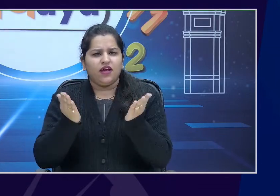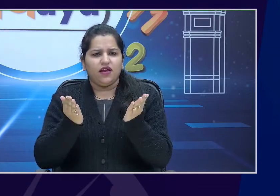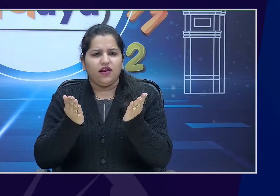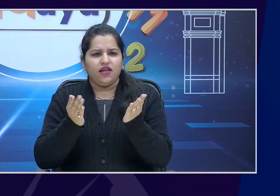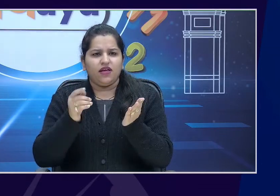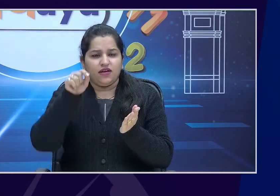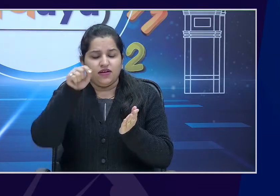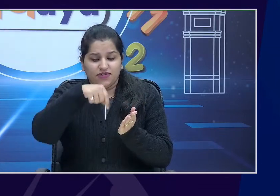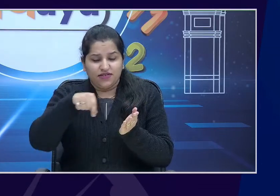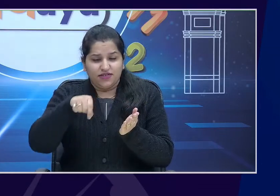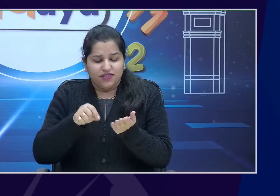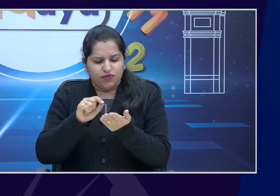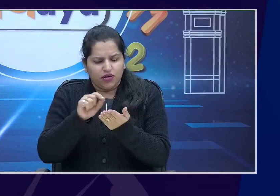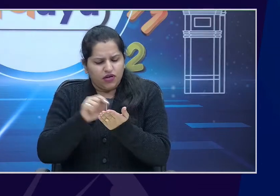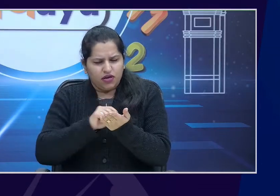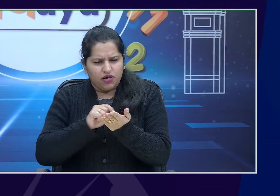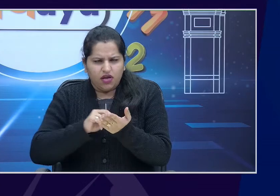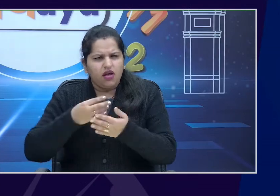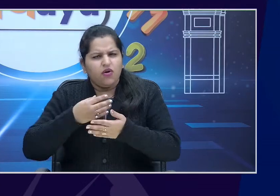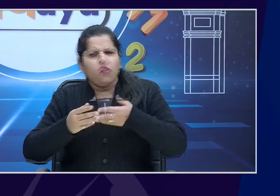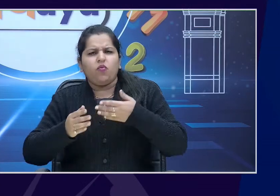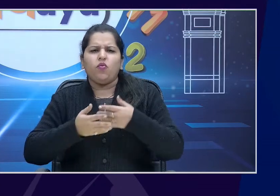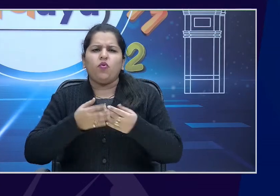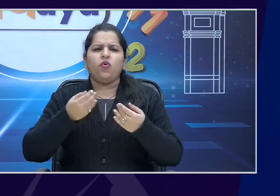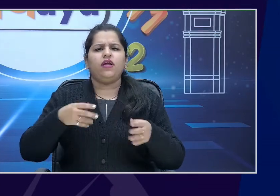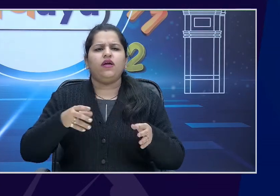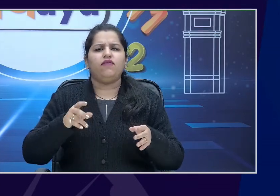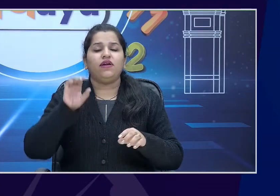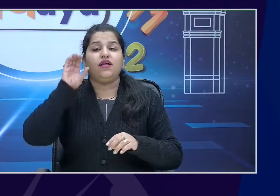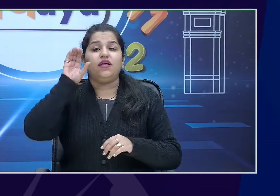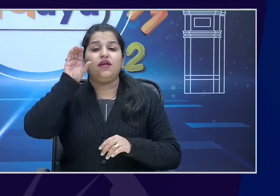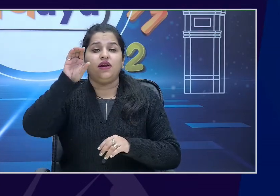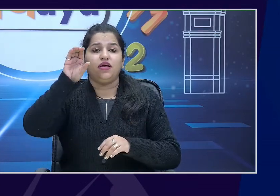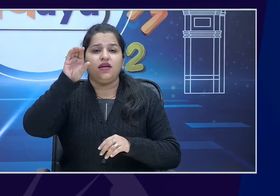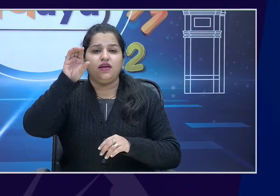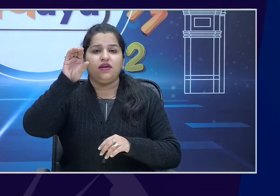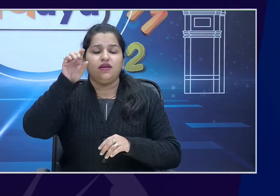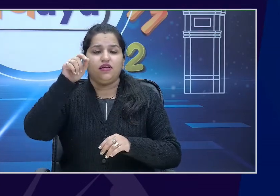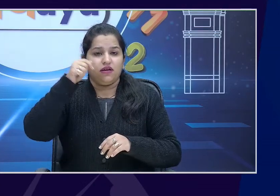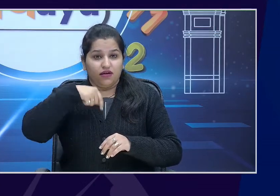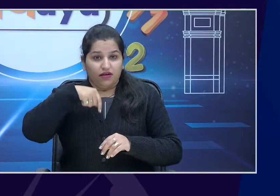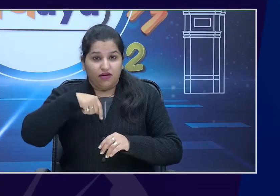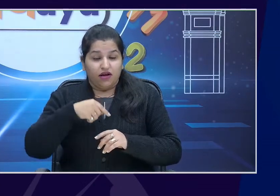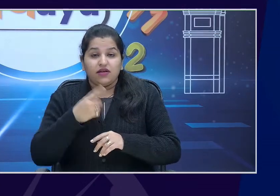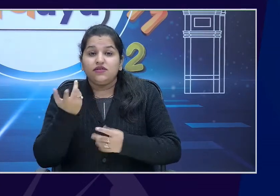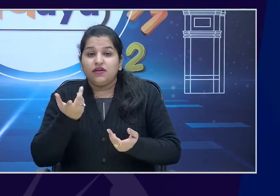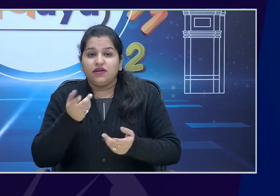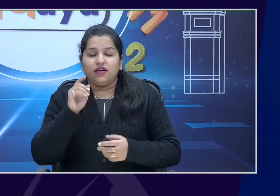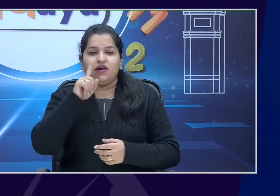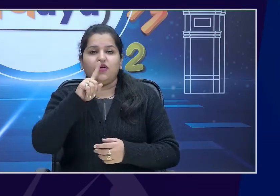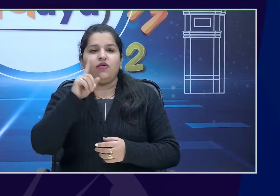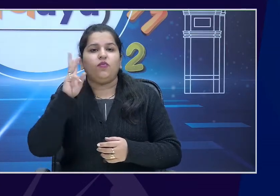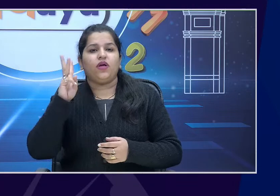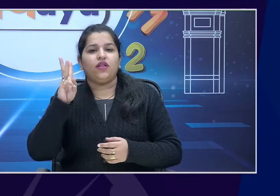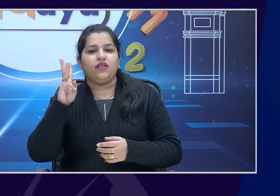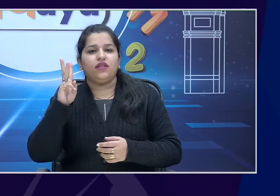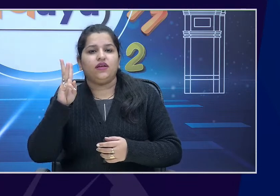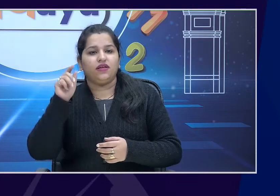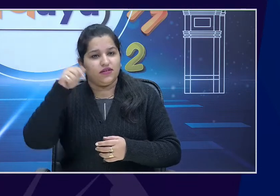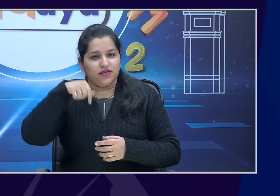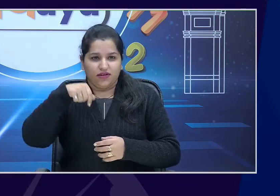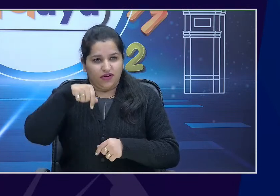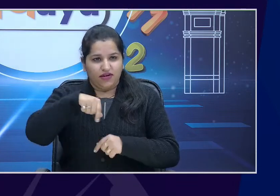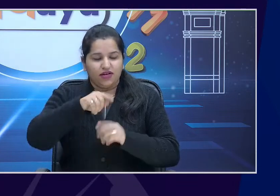You can write the notes here. The date is mentioned here, and a bookmark is also here, and